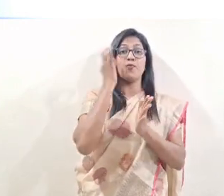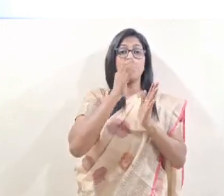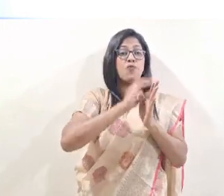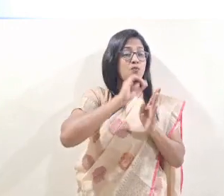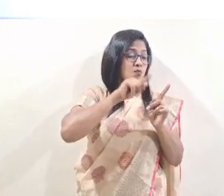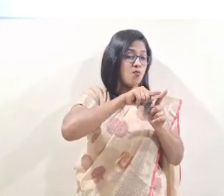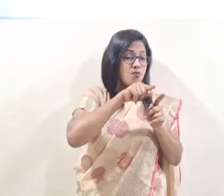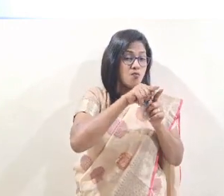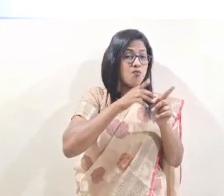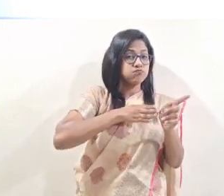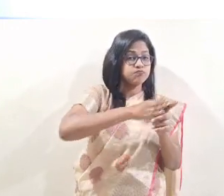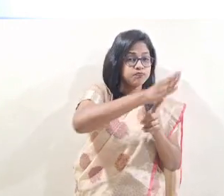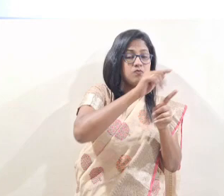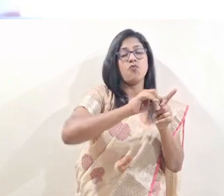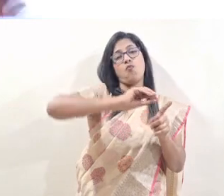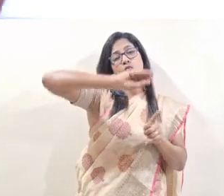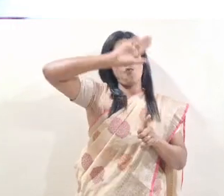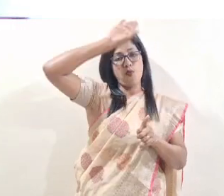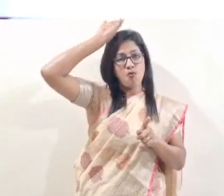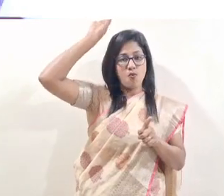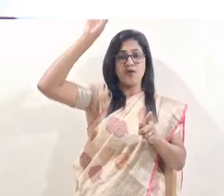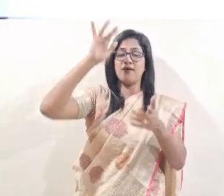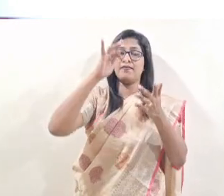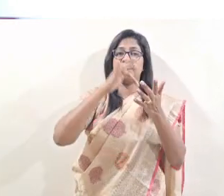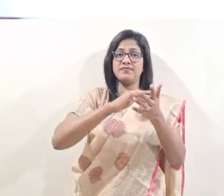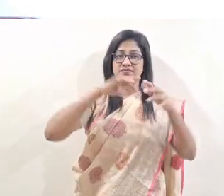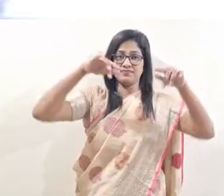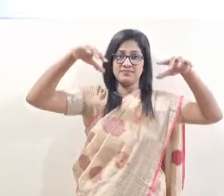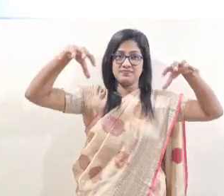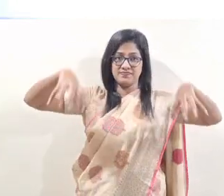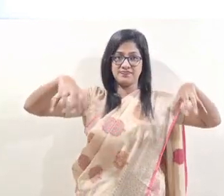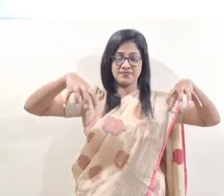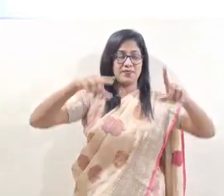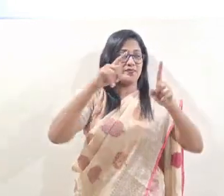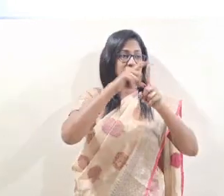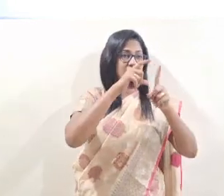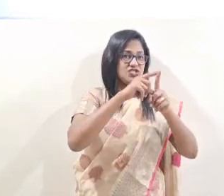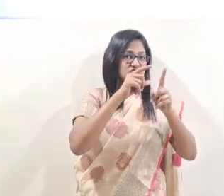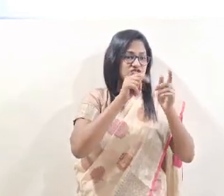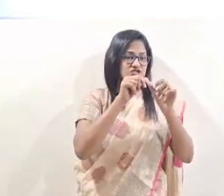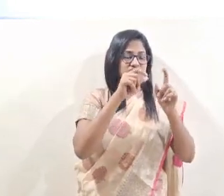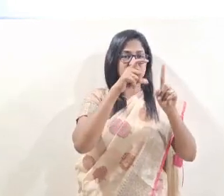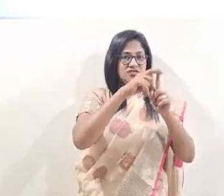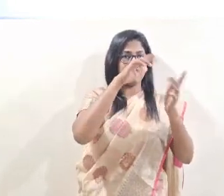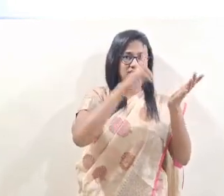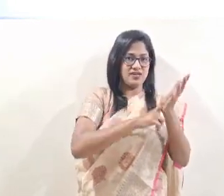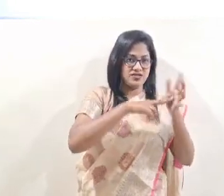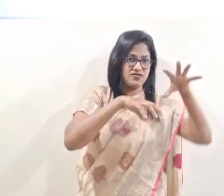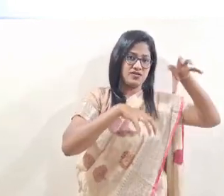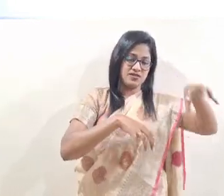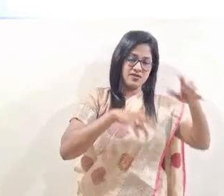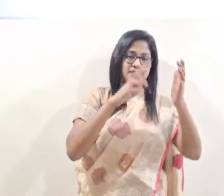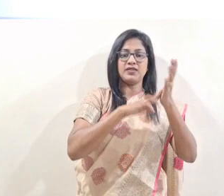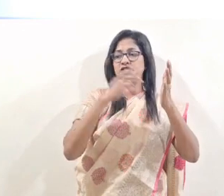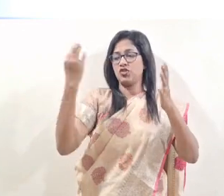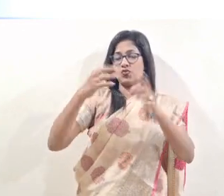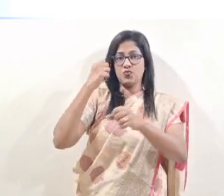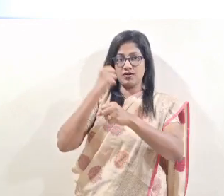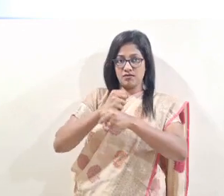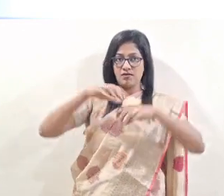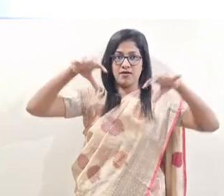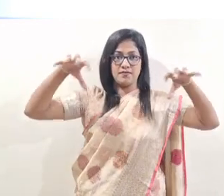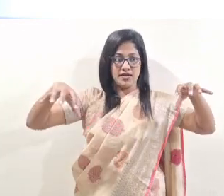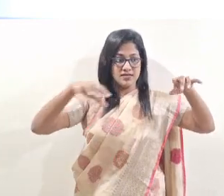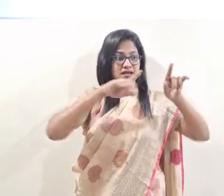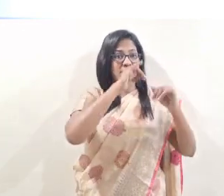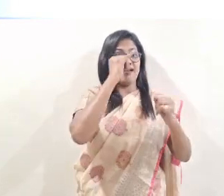oldest. The two ends, that is towards the Dakshineshwar and here towards New Garia, were the two things